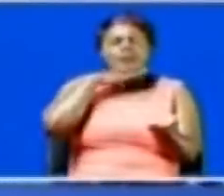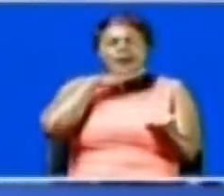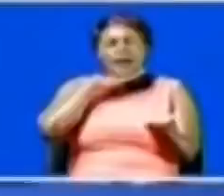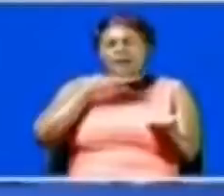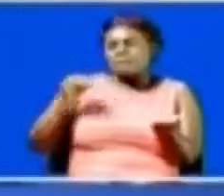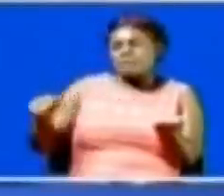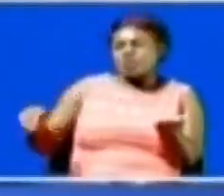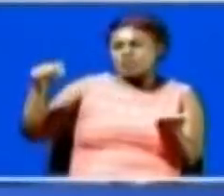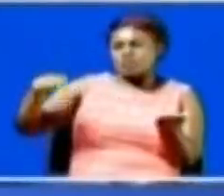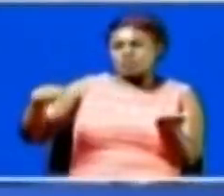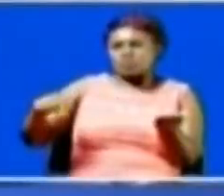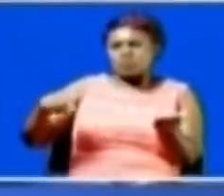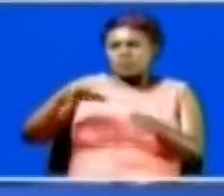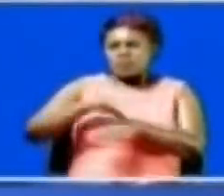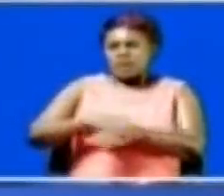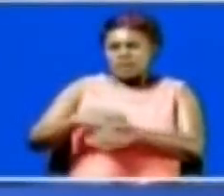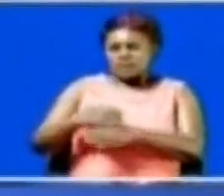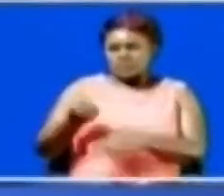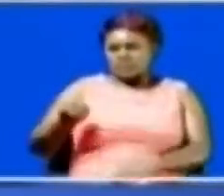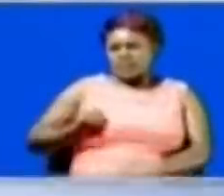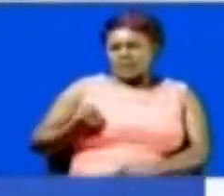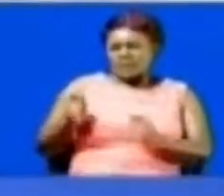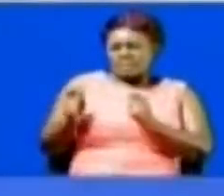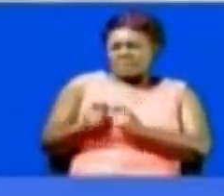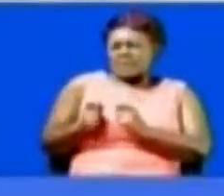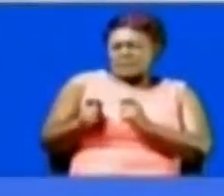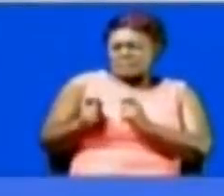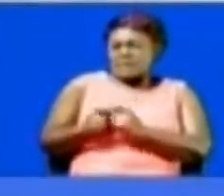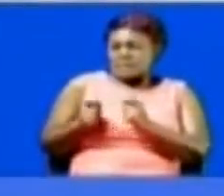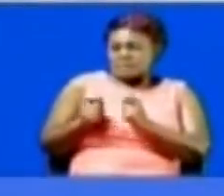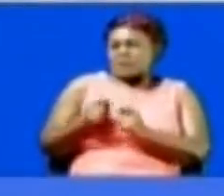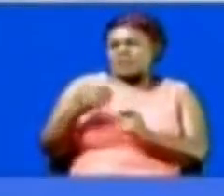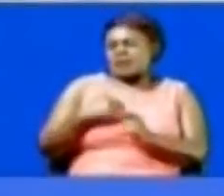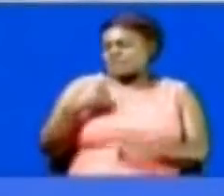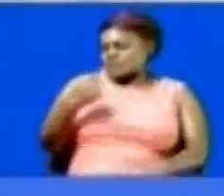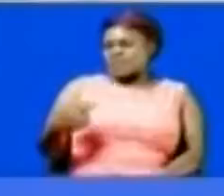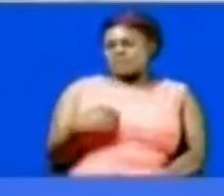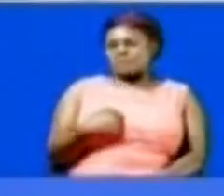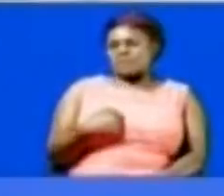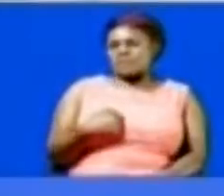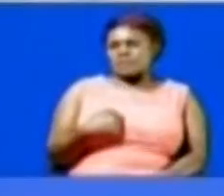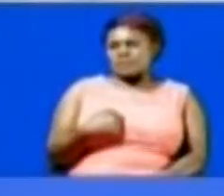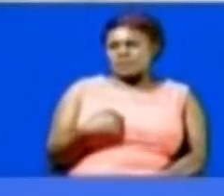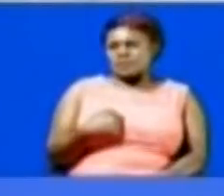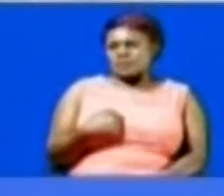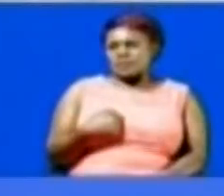in the day. Nilipata mtoto kwa gari akiwa in a lot of pain. Siana aliniambia